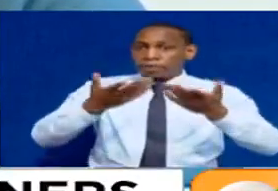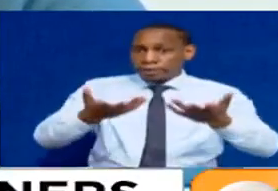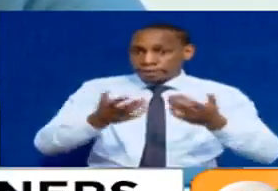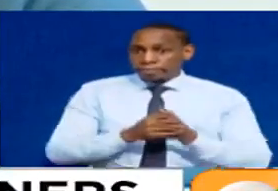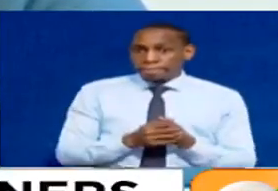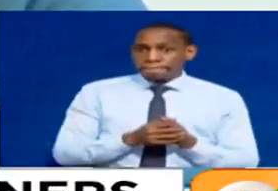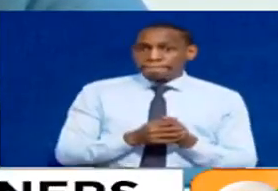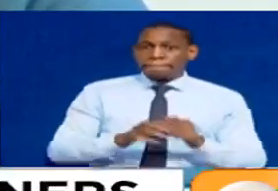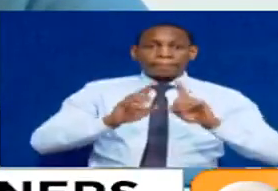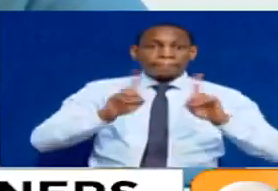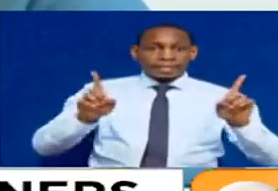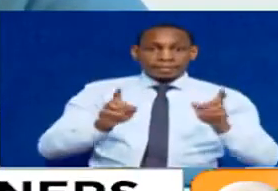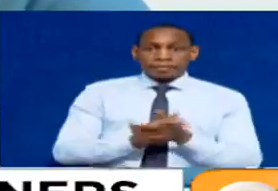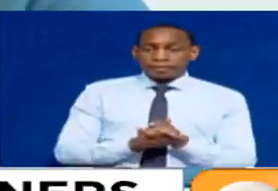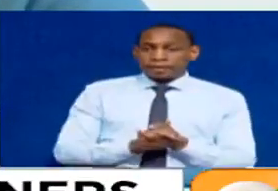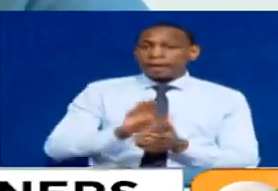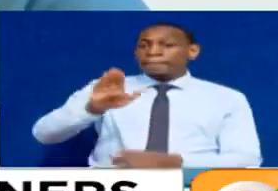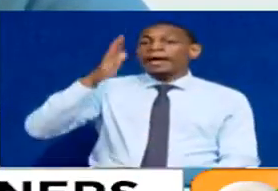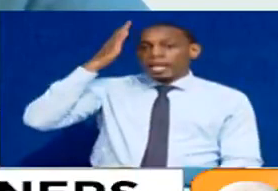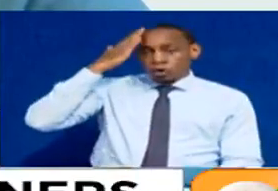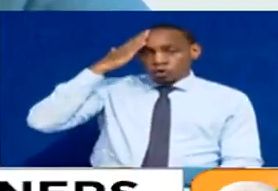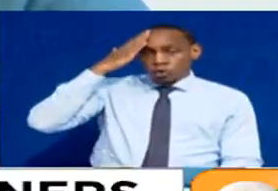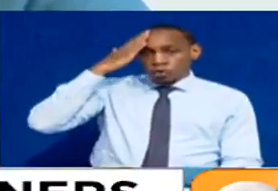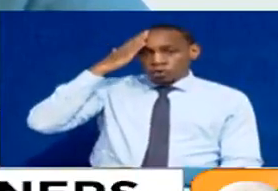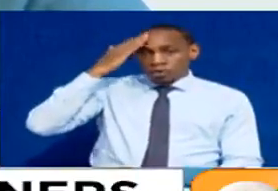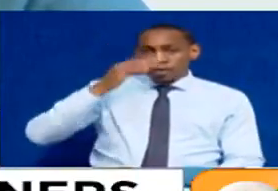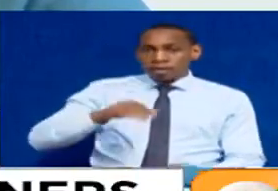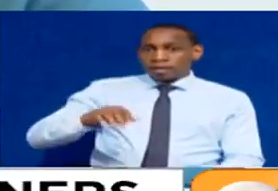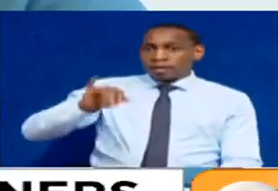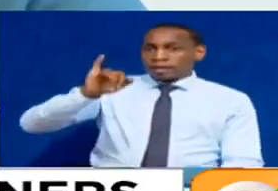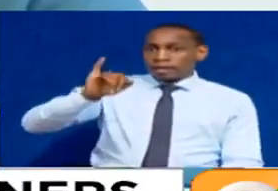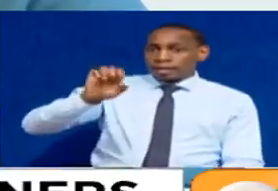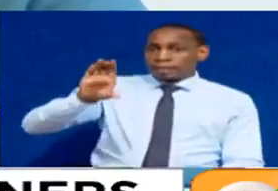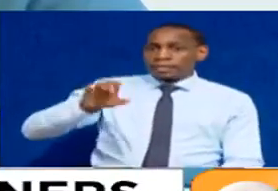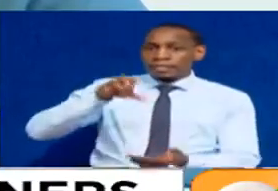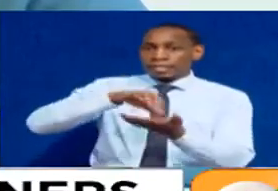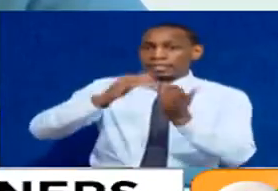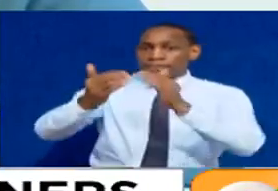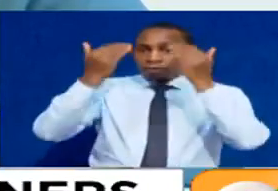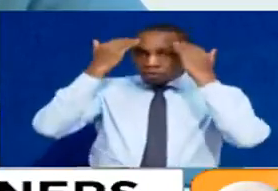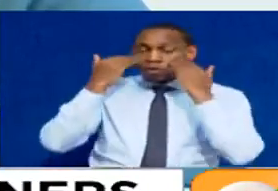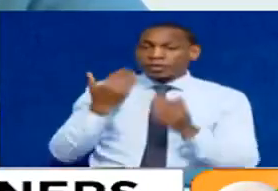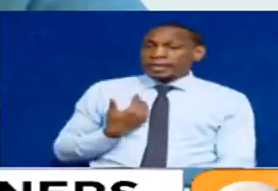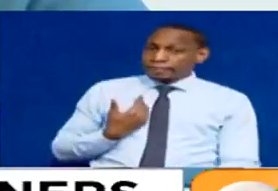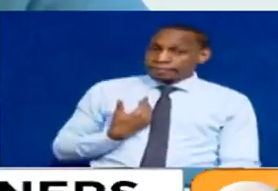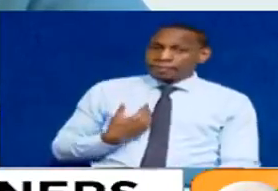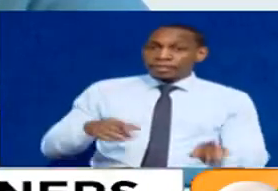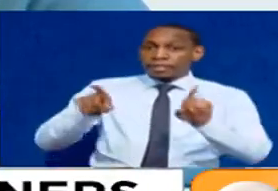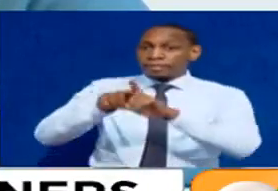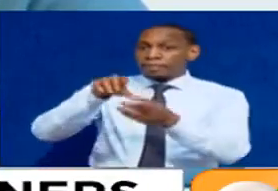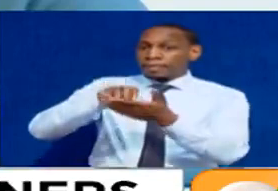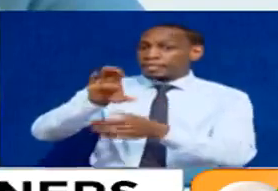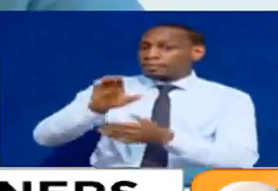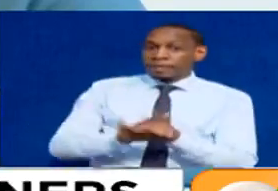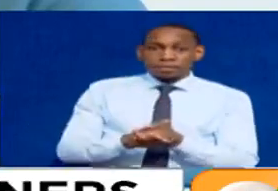procured, but you are aware that in IEBC we have cases in court. And those